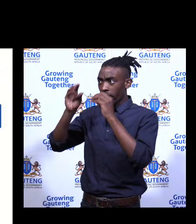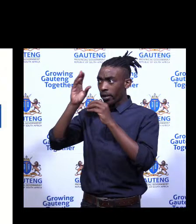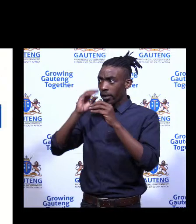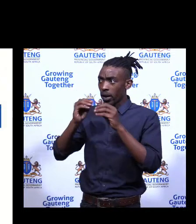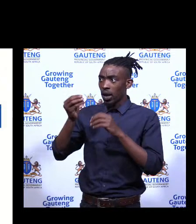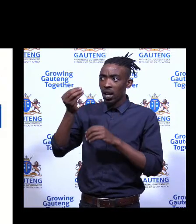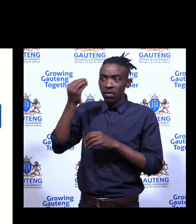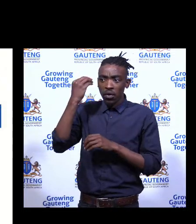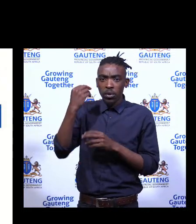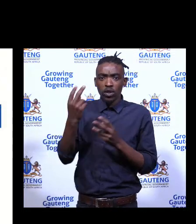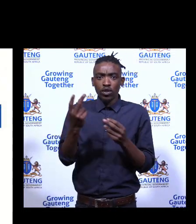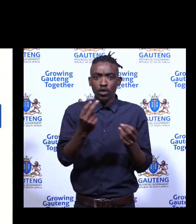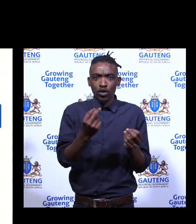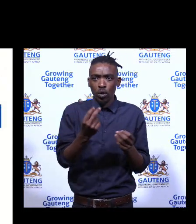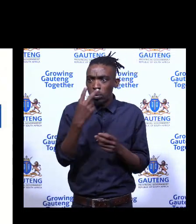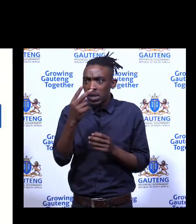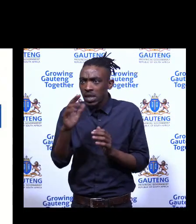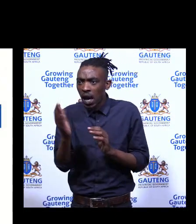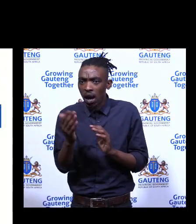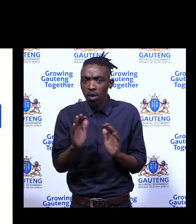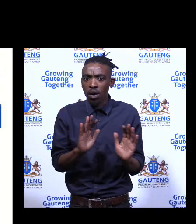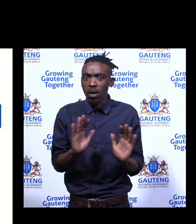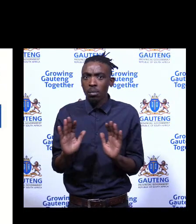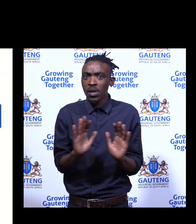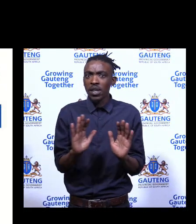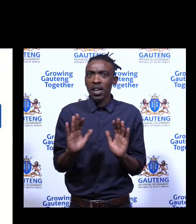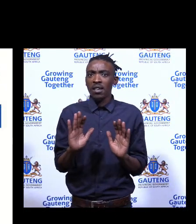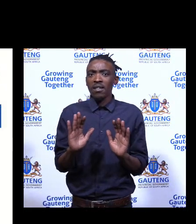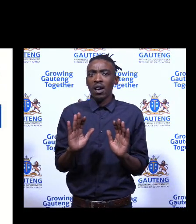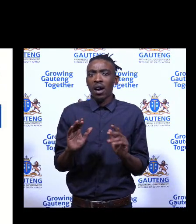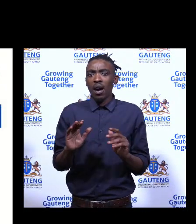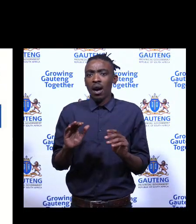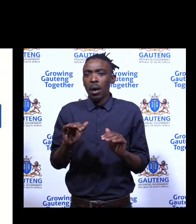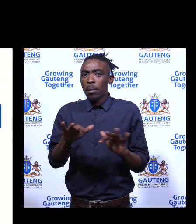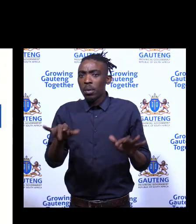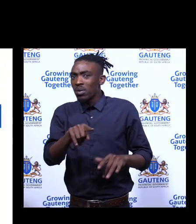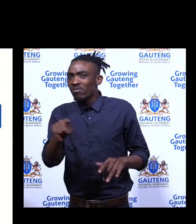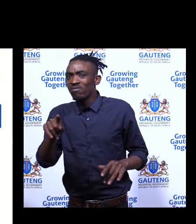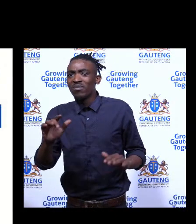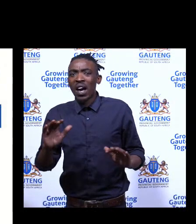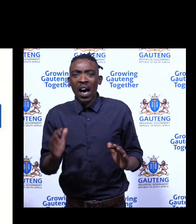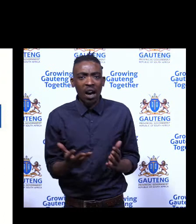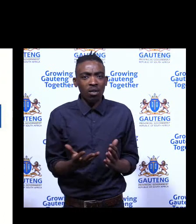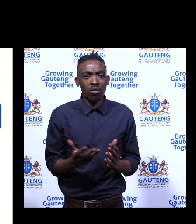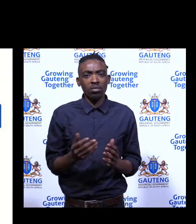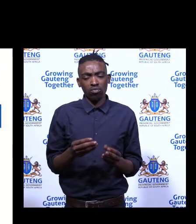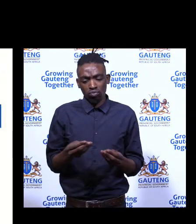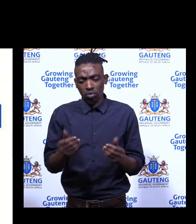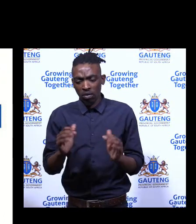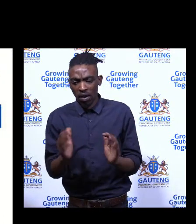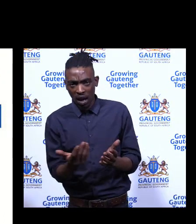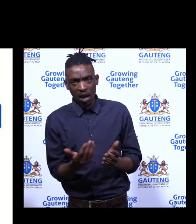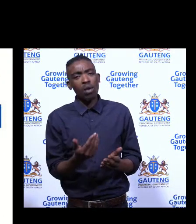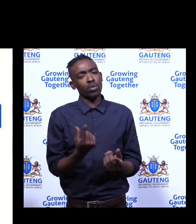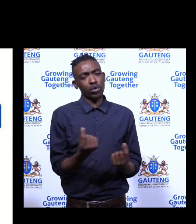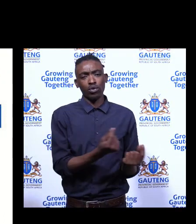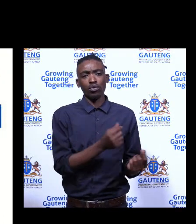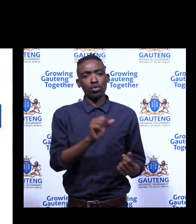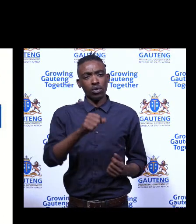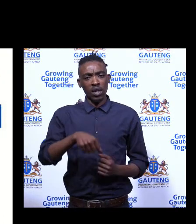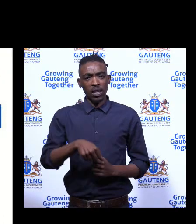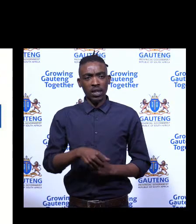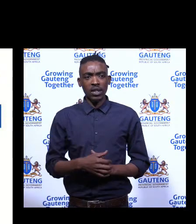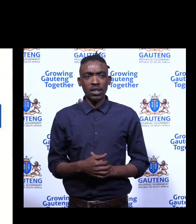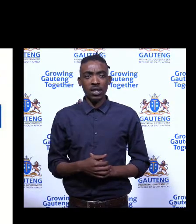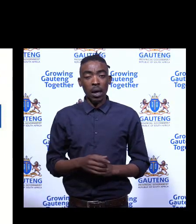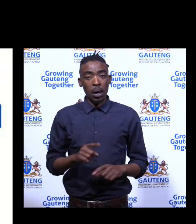the disease is behaving. So there is still a lot to learn from it. But at the same time, we still